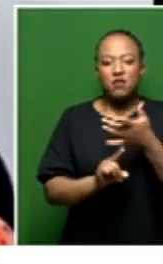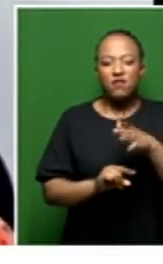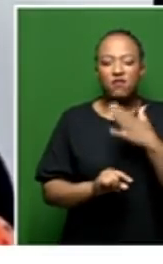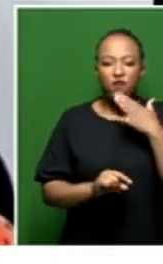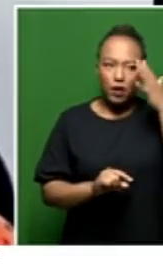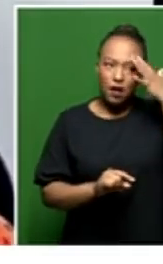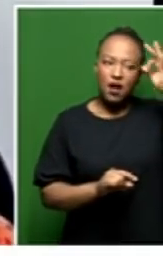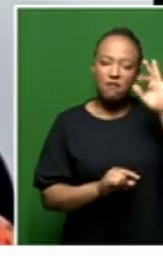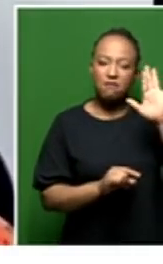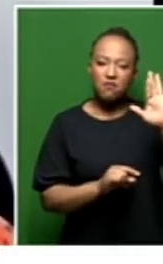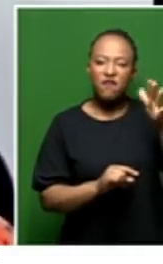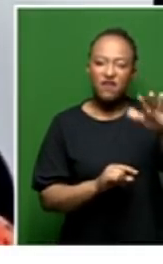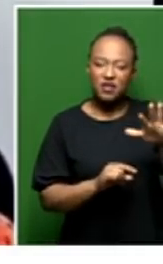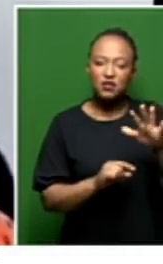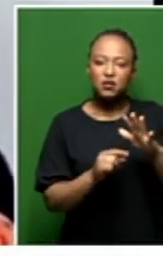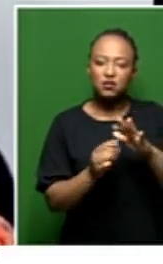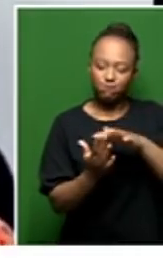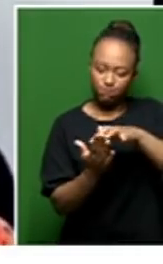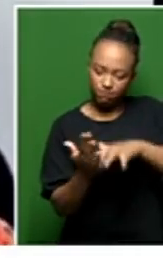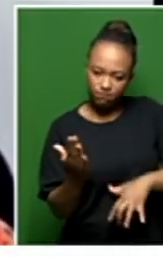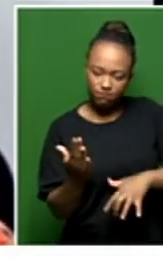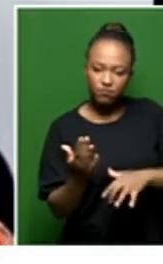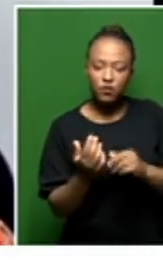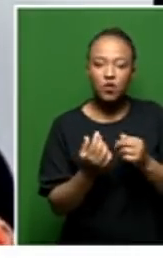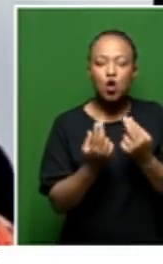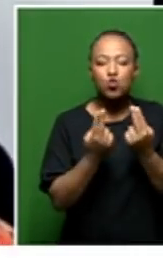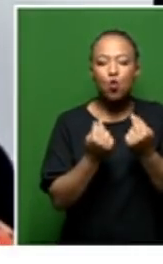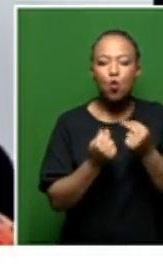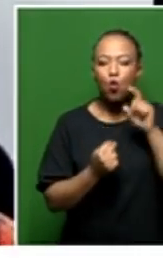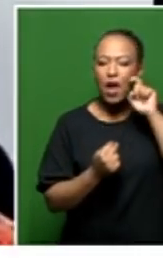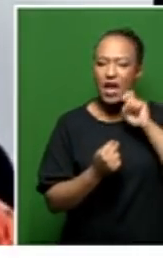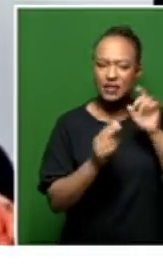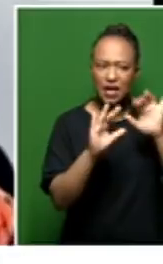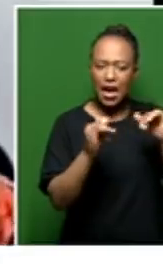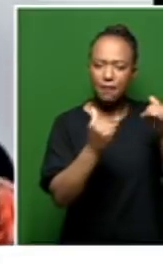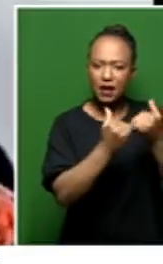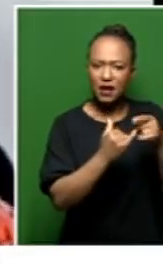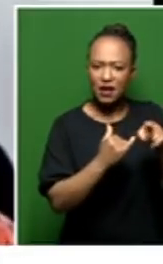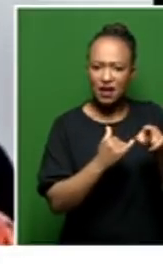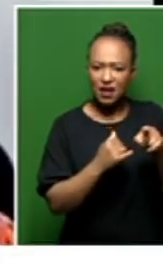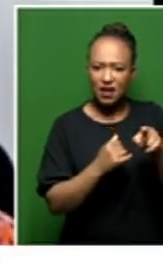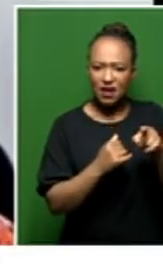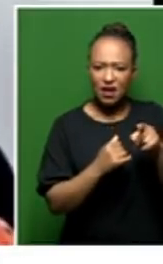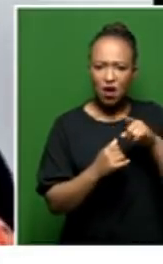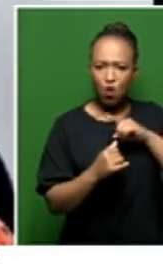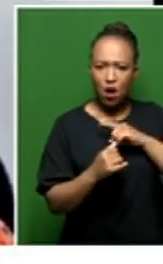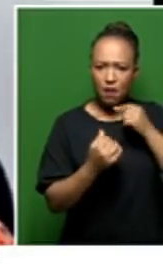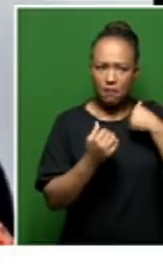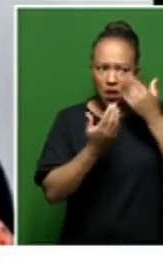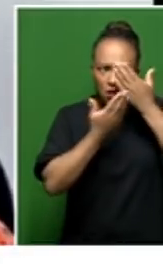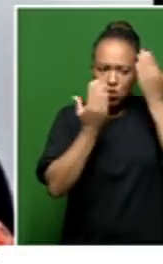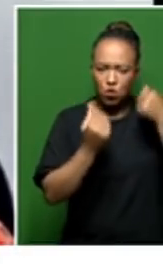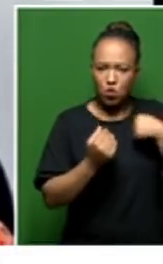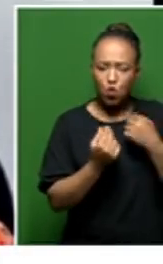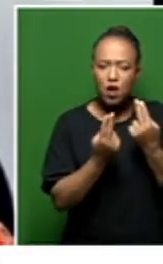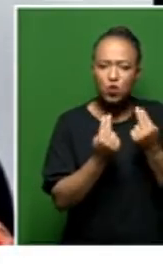the state that have been dealt with. The new age, which hounded me, and at that stage I didn't know that the new